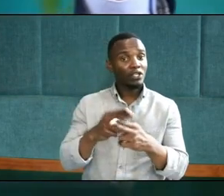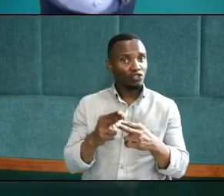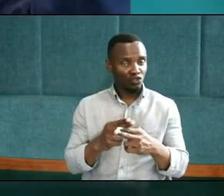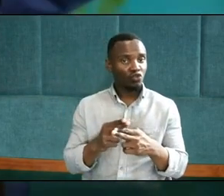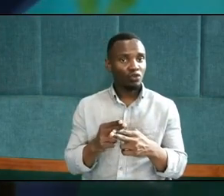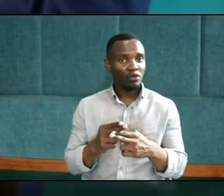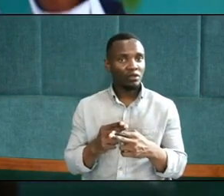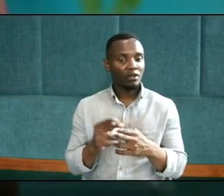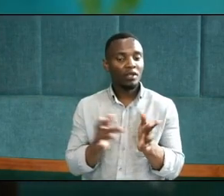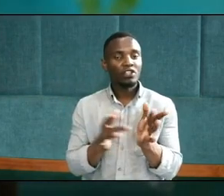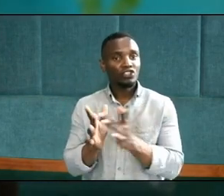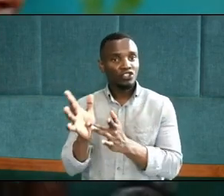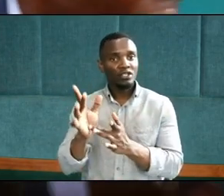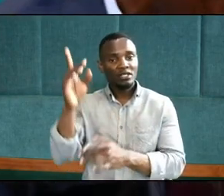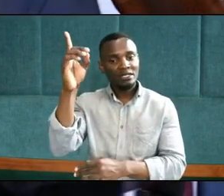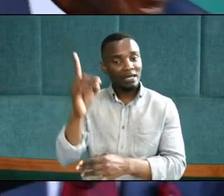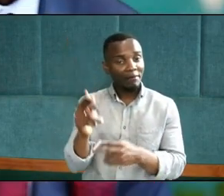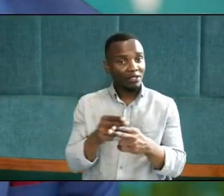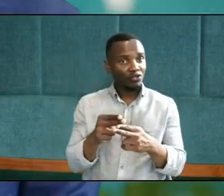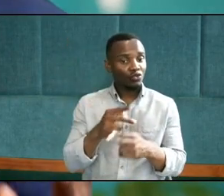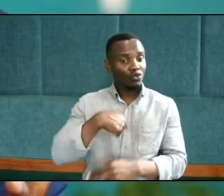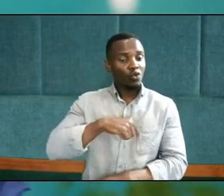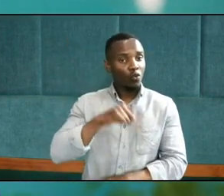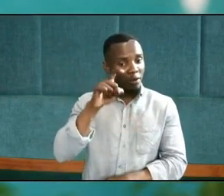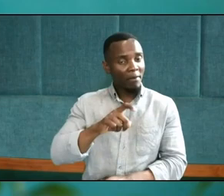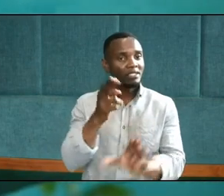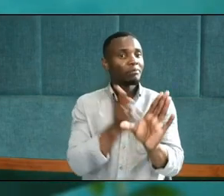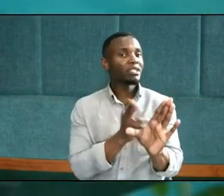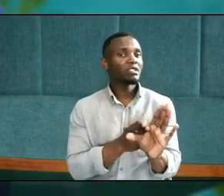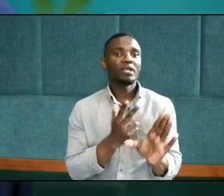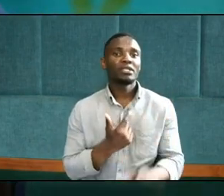camp meetings? Jesus is coming soon. Get what?